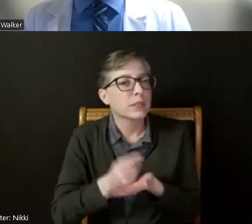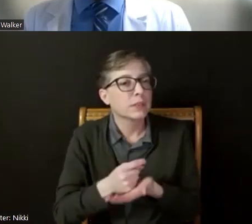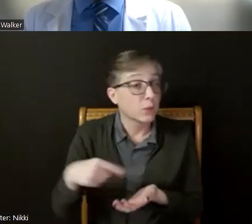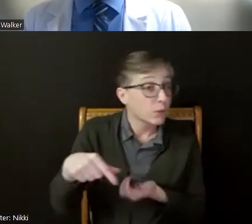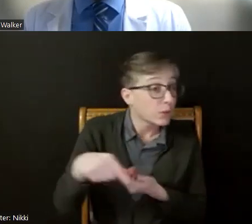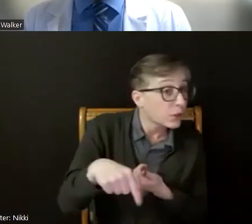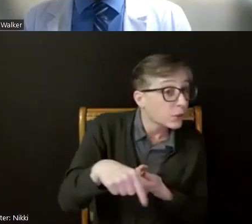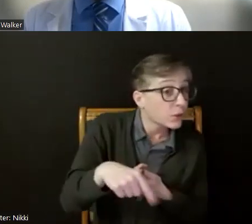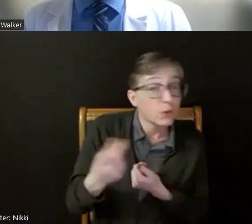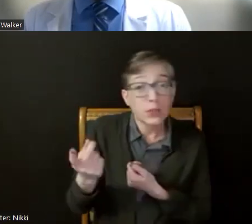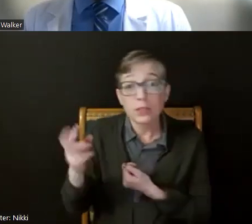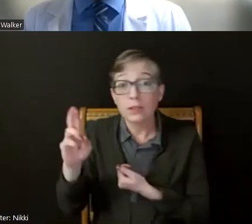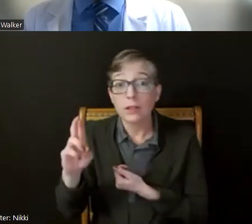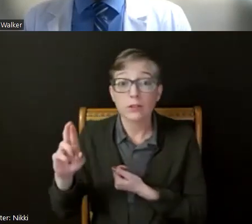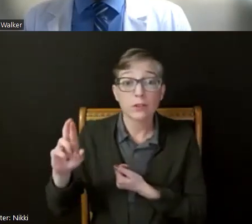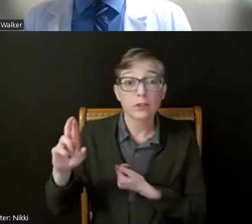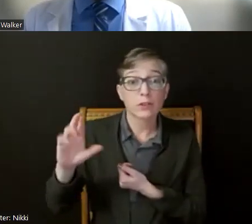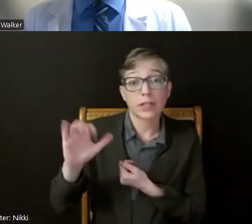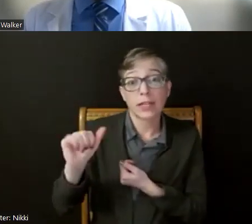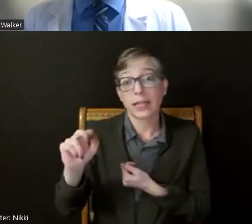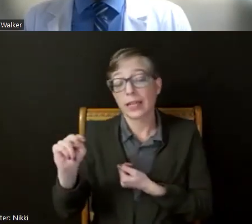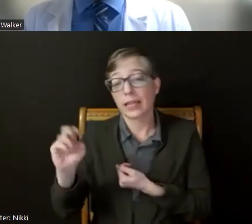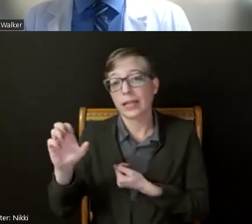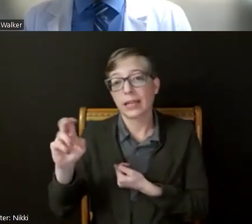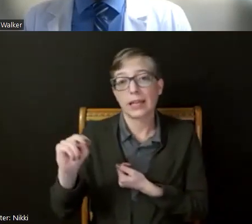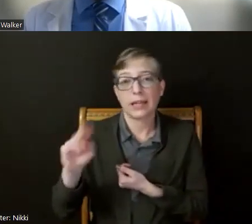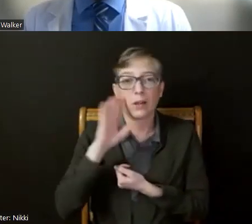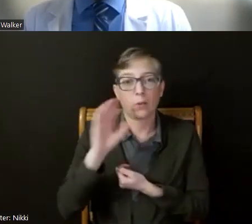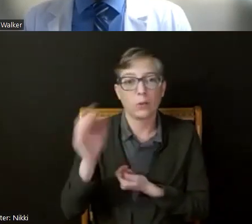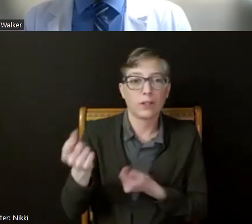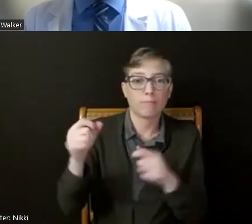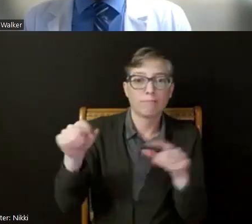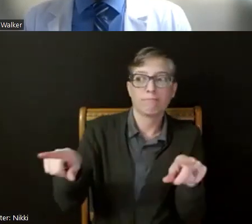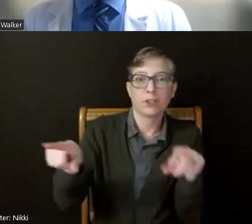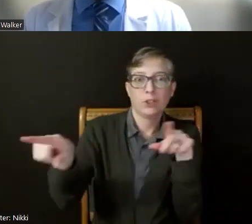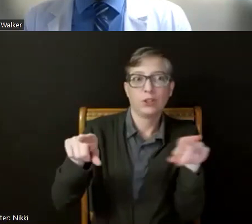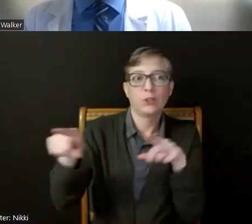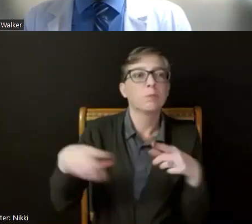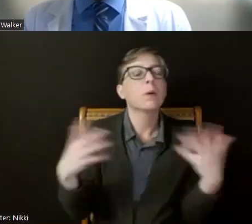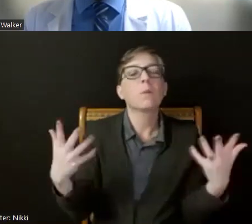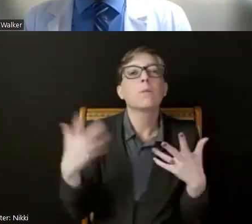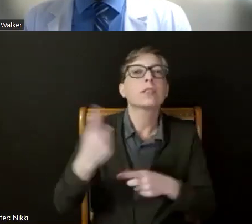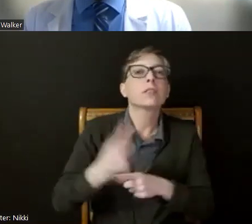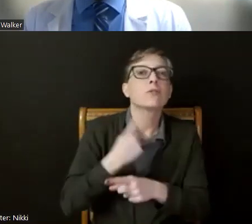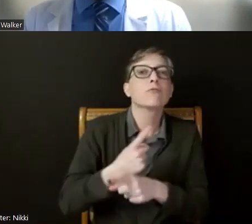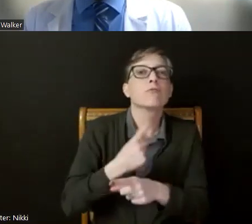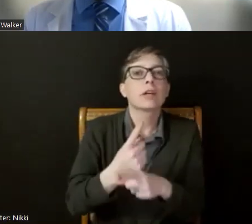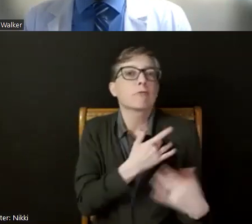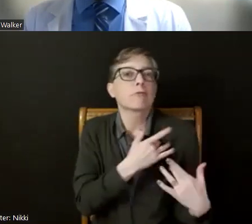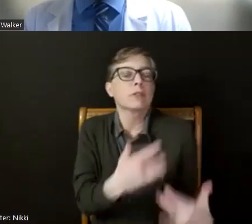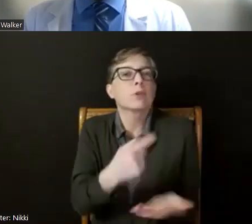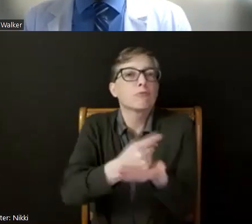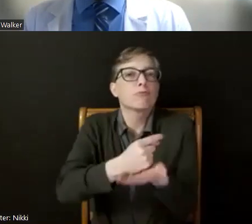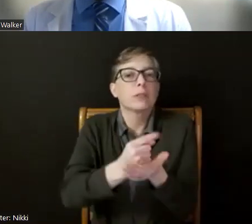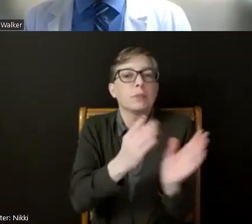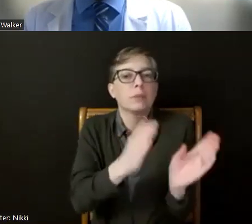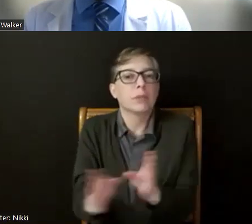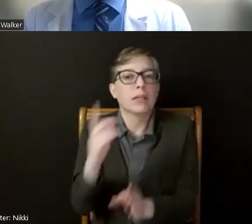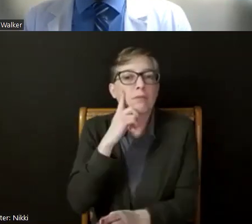Dr. Cannon, I'll hand this over to you guys. What is the regular treatment plan for colorectal cancer?